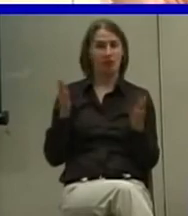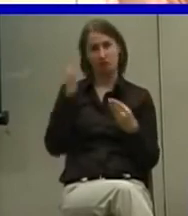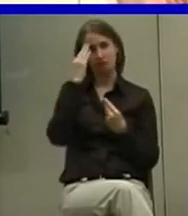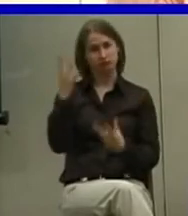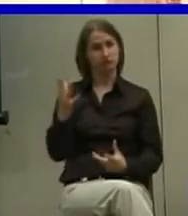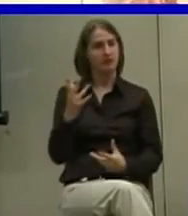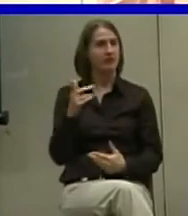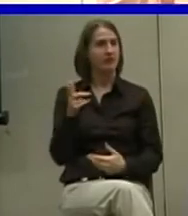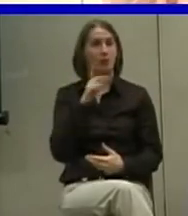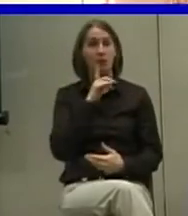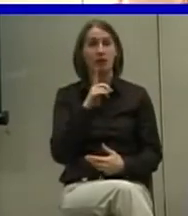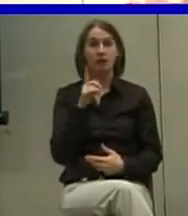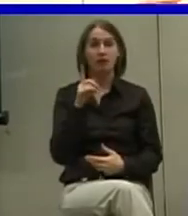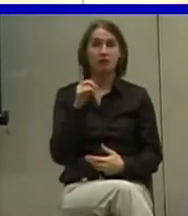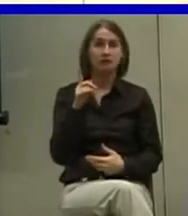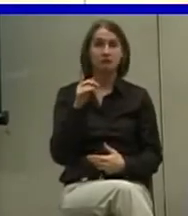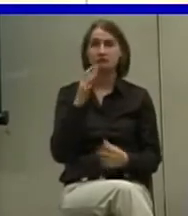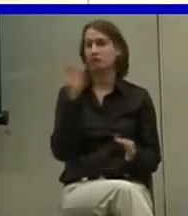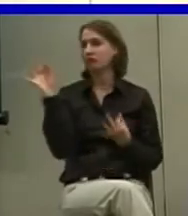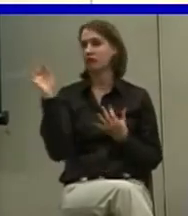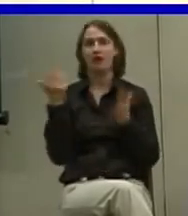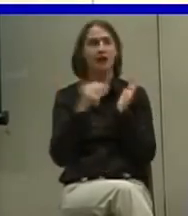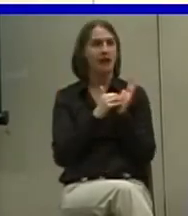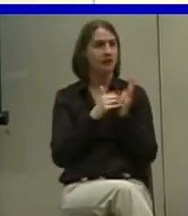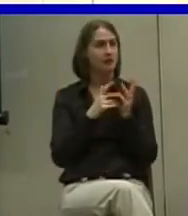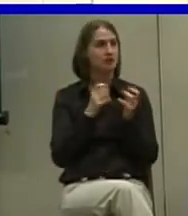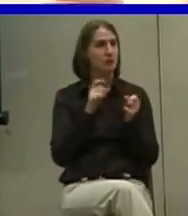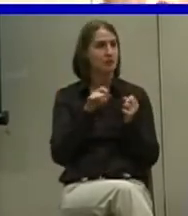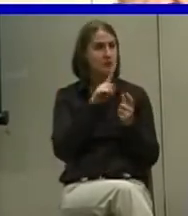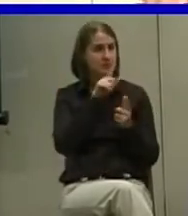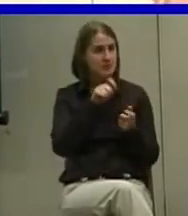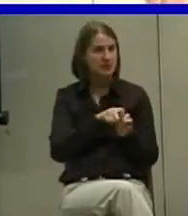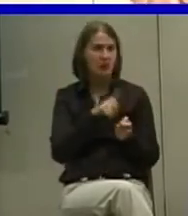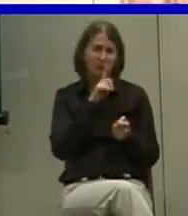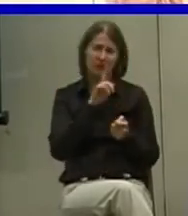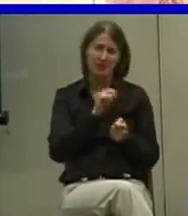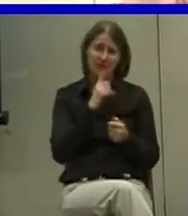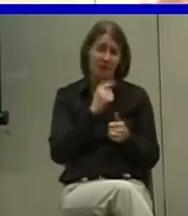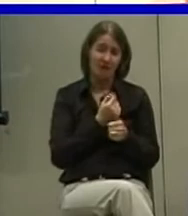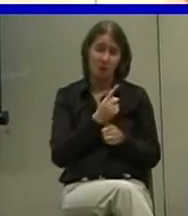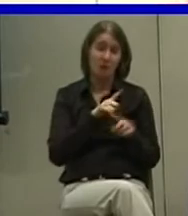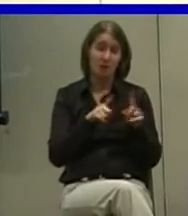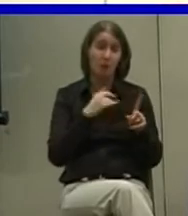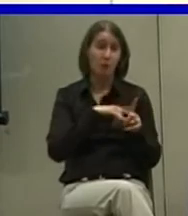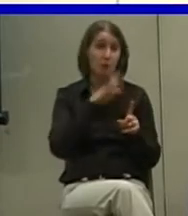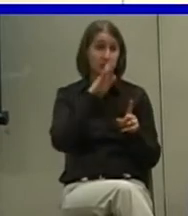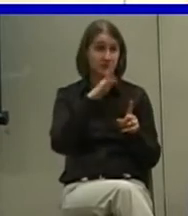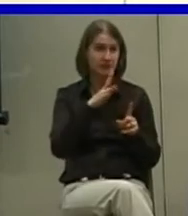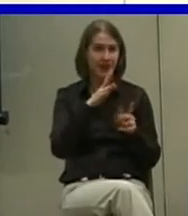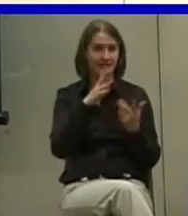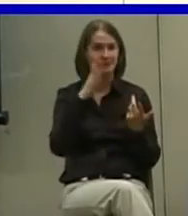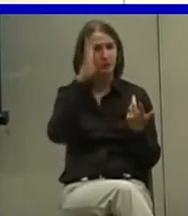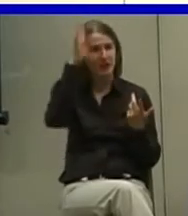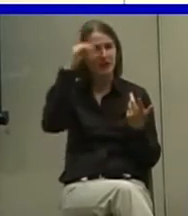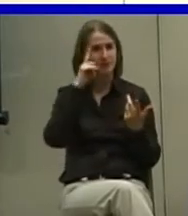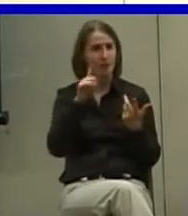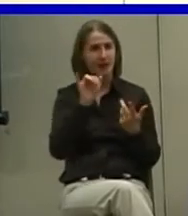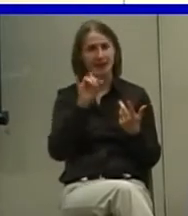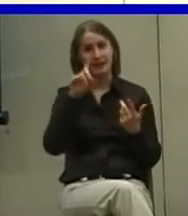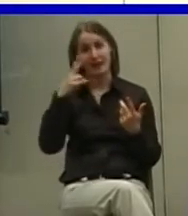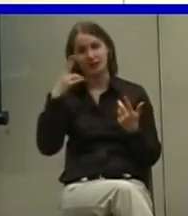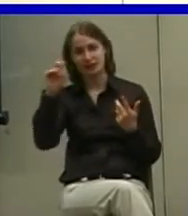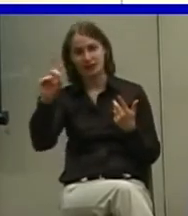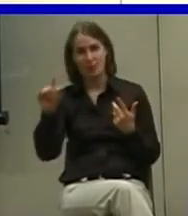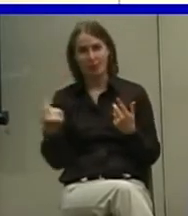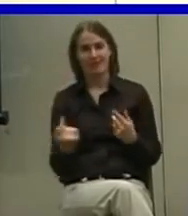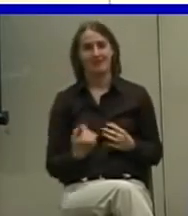wander off again. So you have to really be specific. And really, that's for everybody, but we'll pretend like this is just for these ADHD kids. What else?